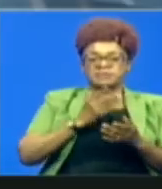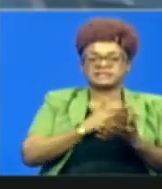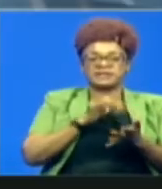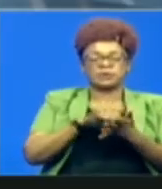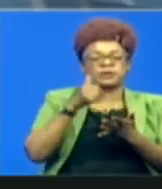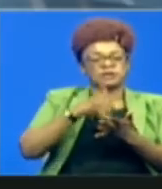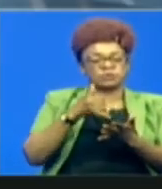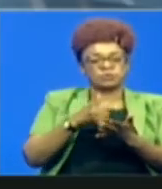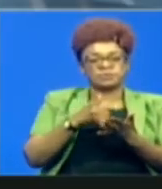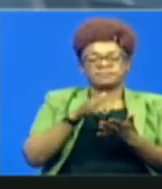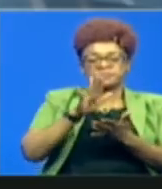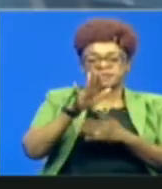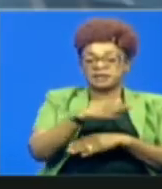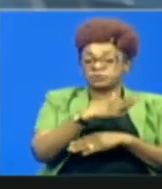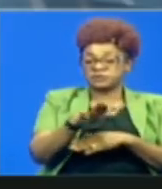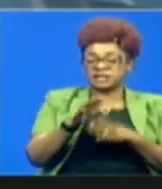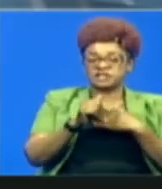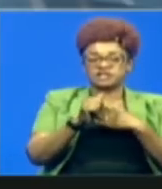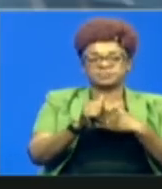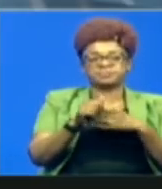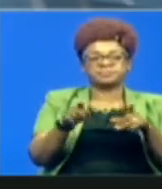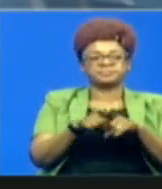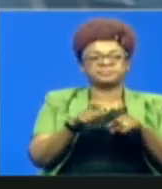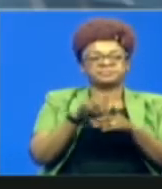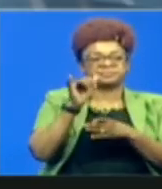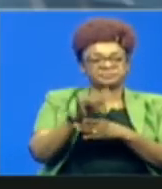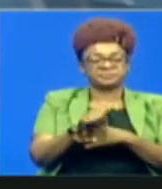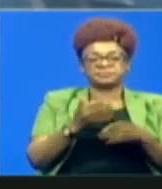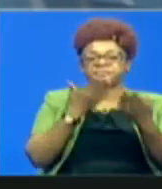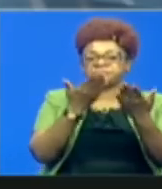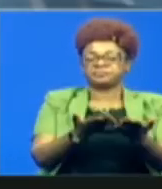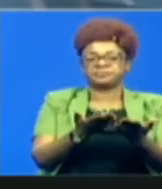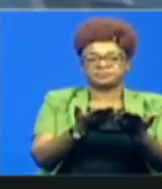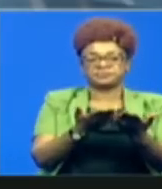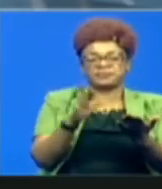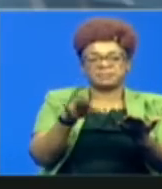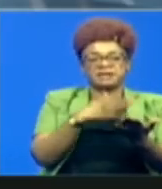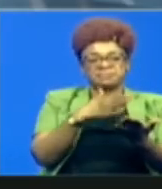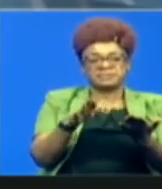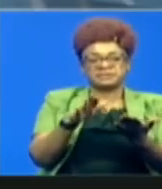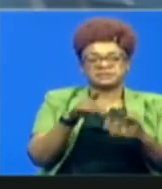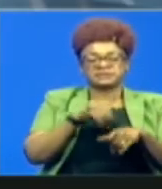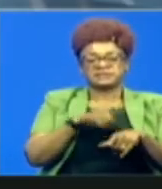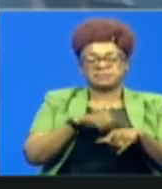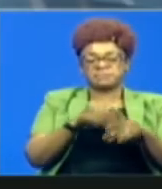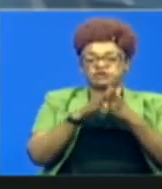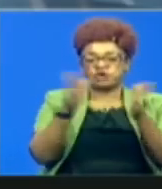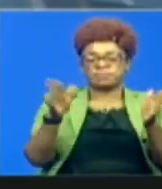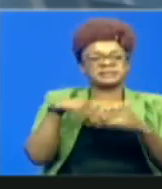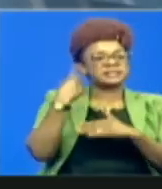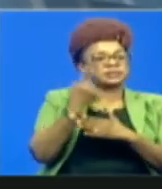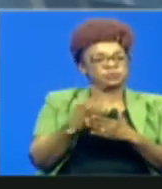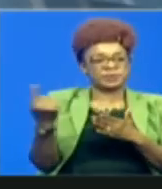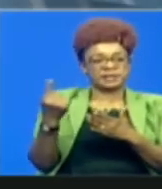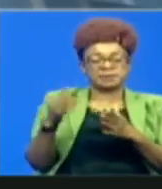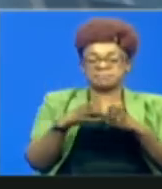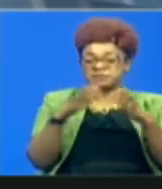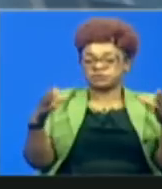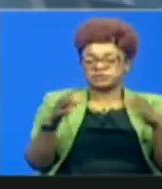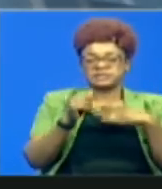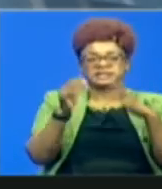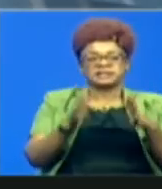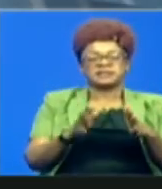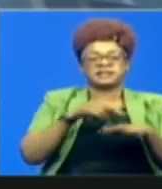House leadership. But even as he prepares a motion to present before Parliament when it opens next week, Majority Leader in the